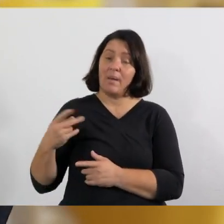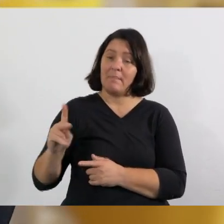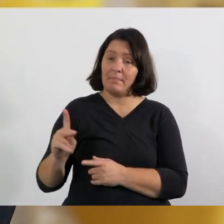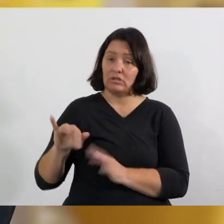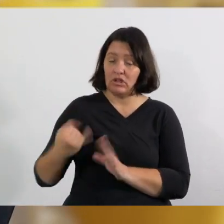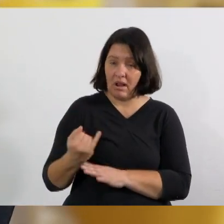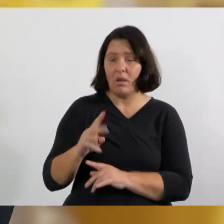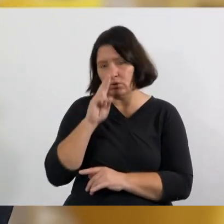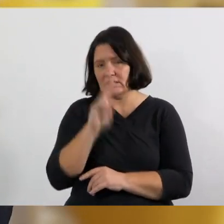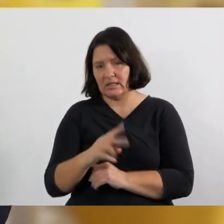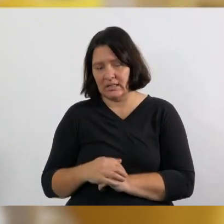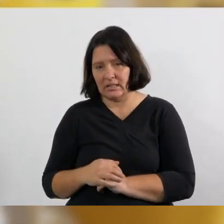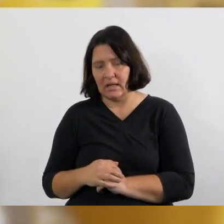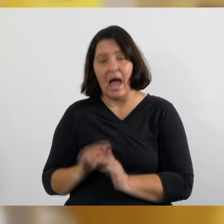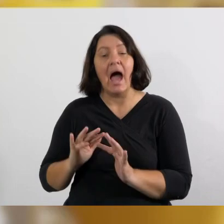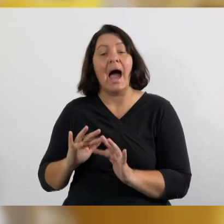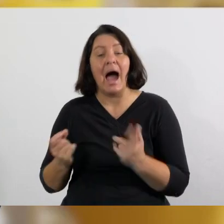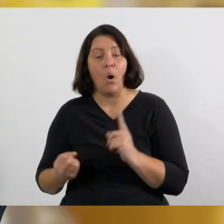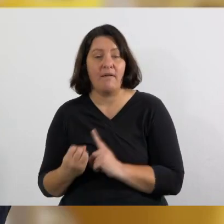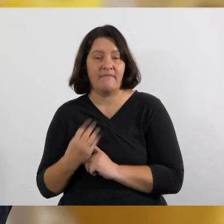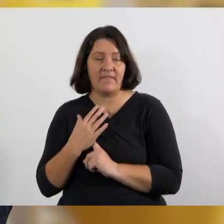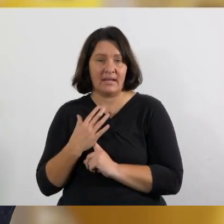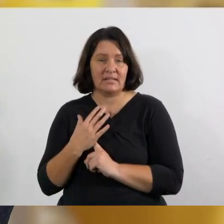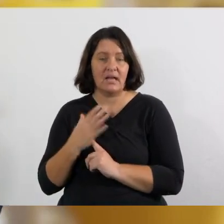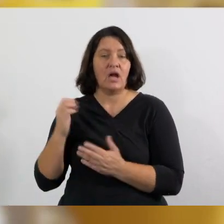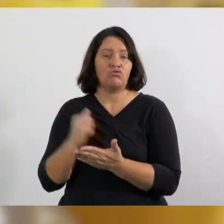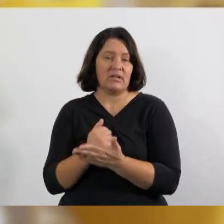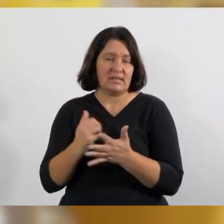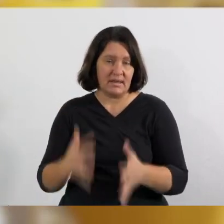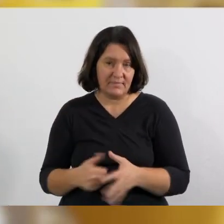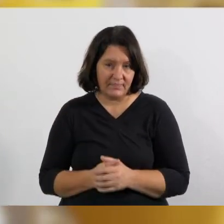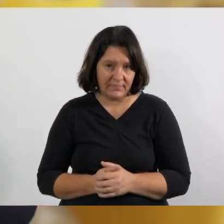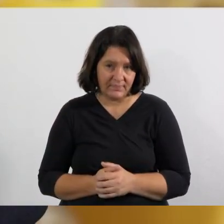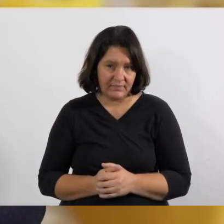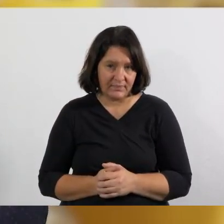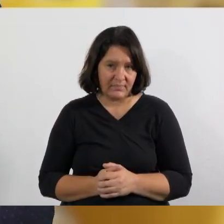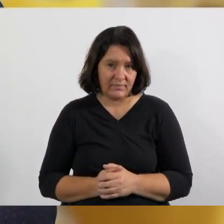payments journal, we want to see, how then does it affect our creditors?